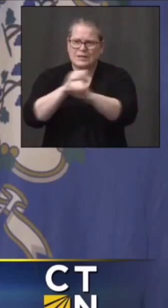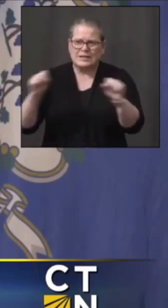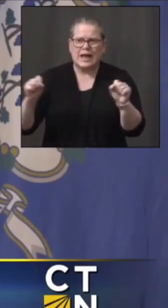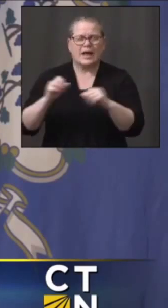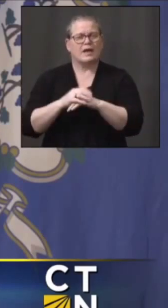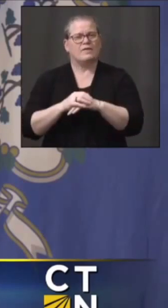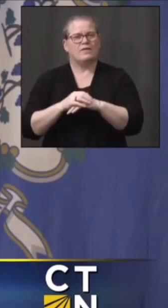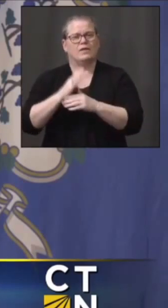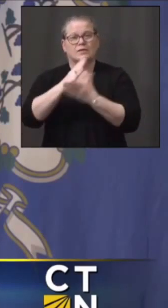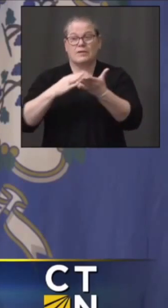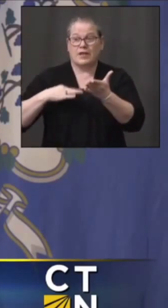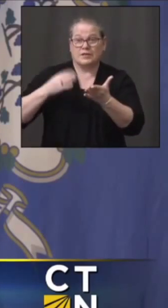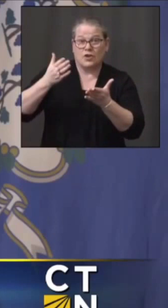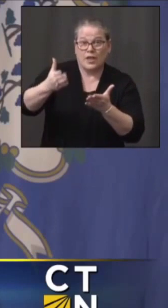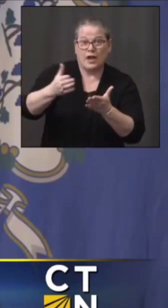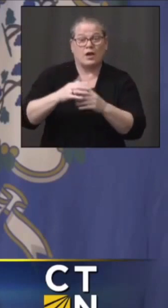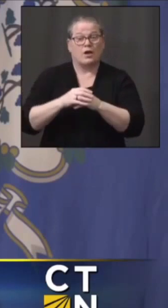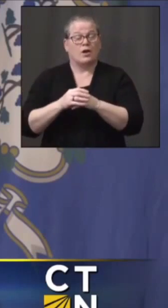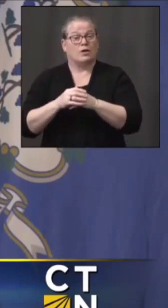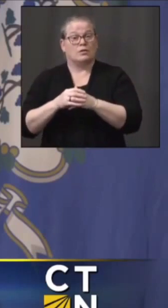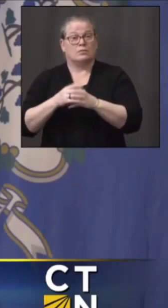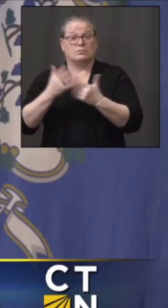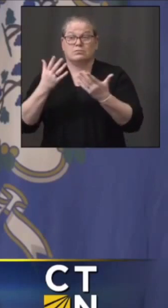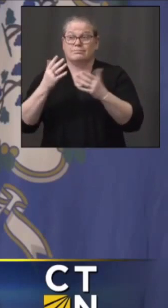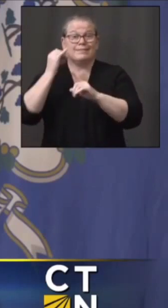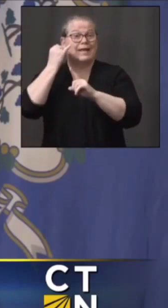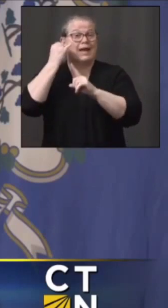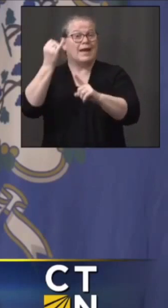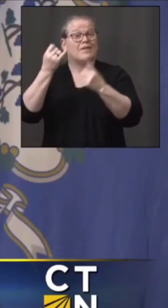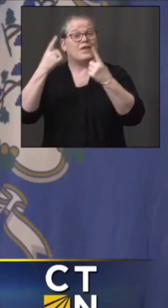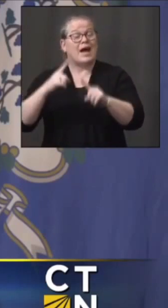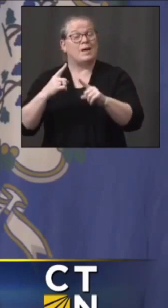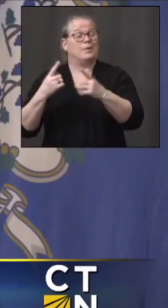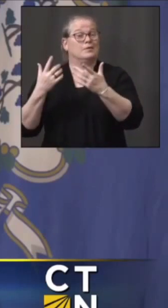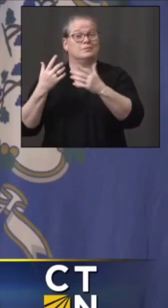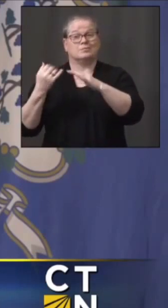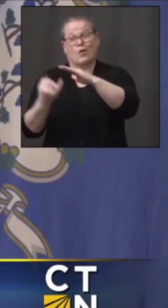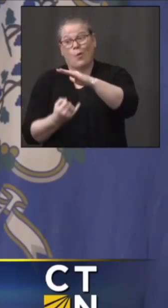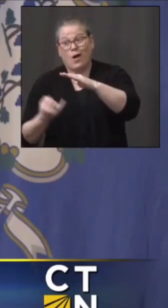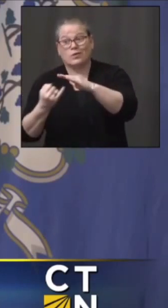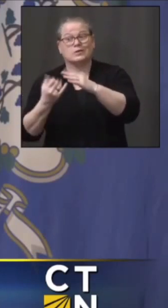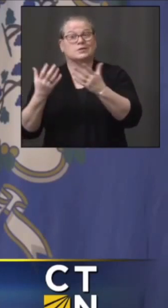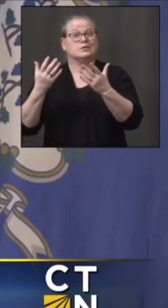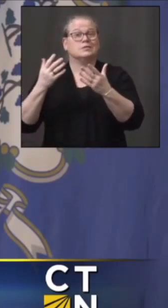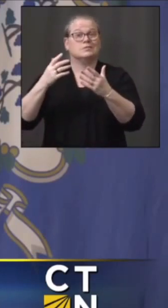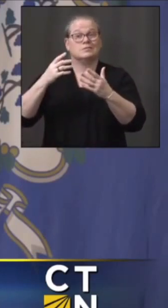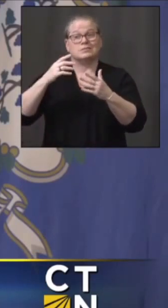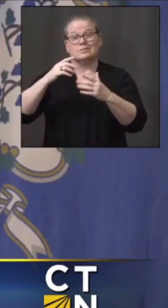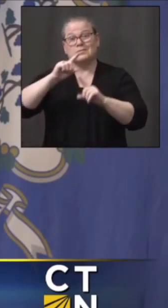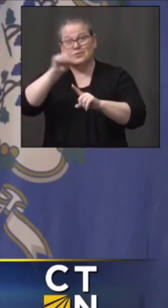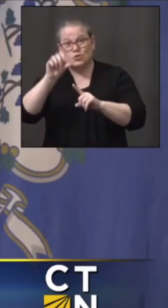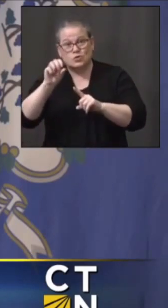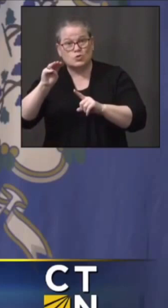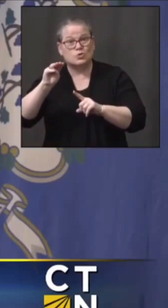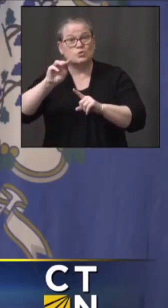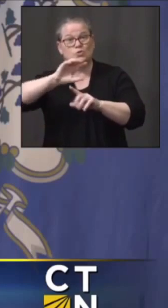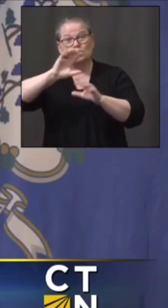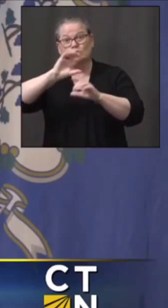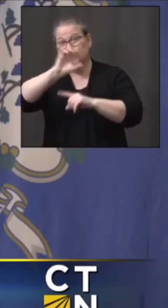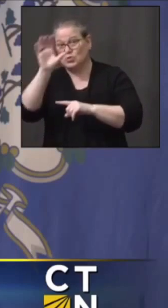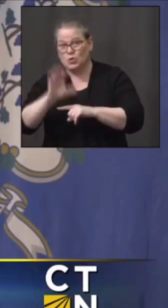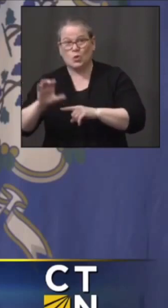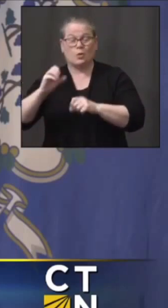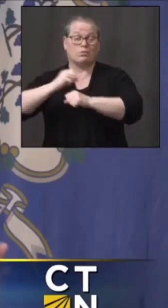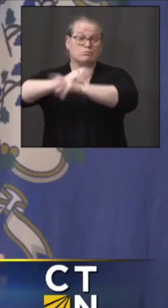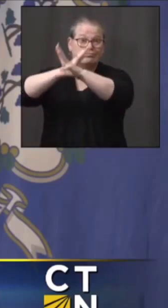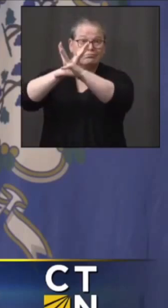got to quarantine and Zoom learn, I looked at the checklist of things. I think we're following that as closely as we can. We've got